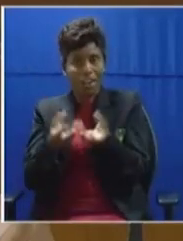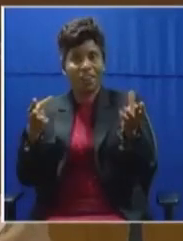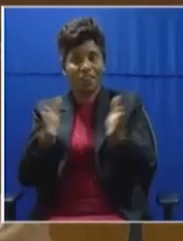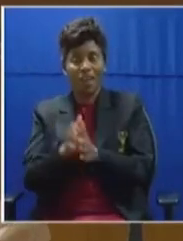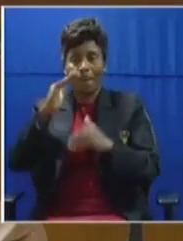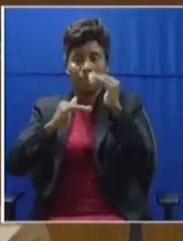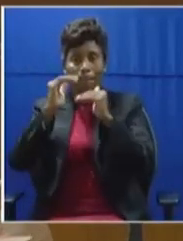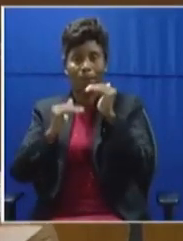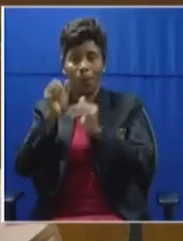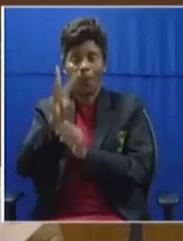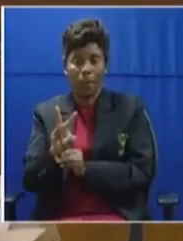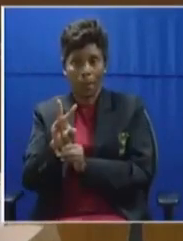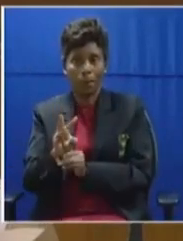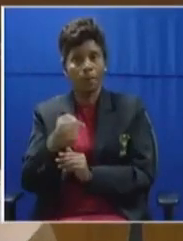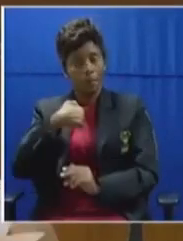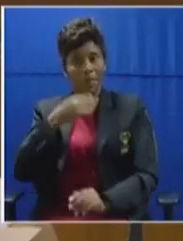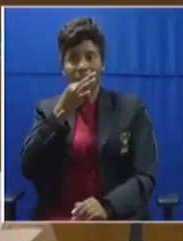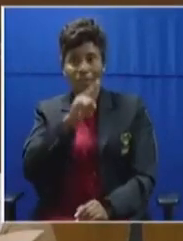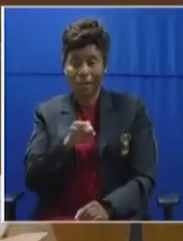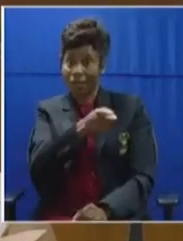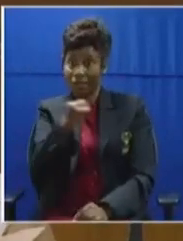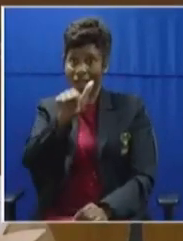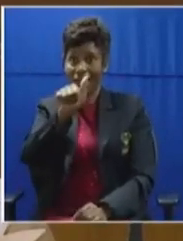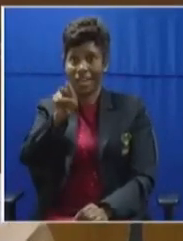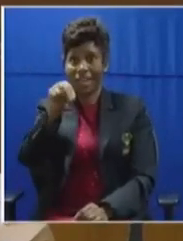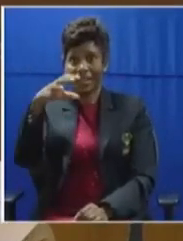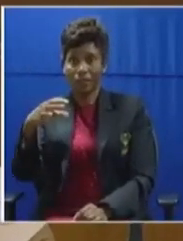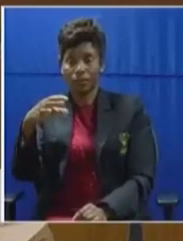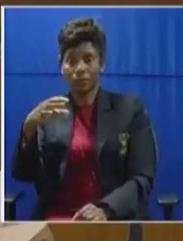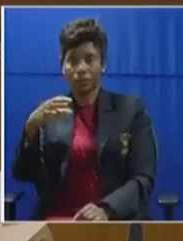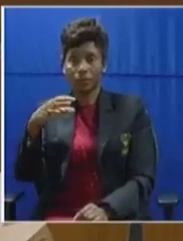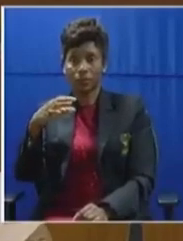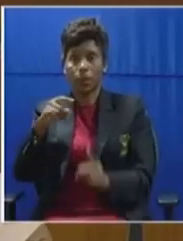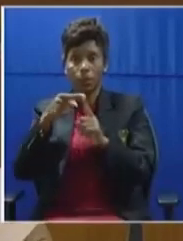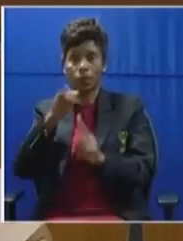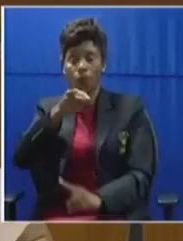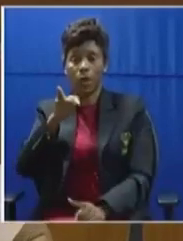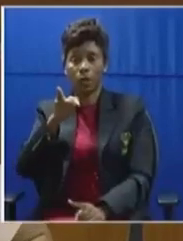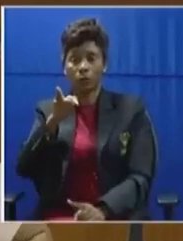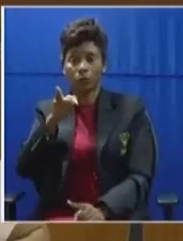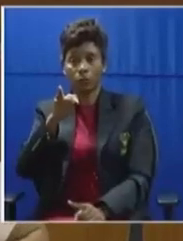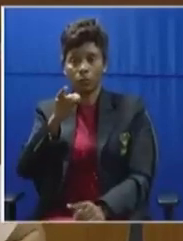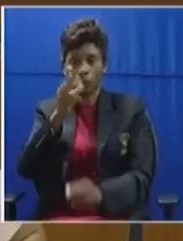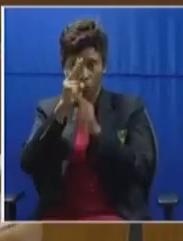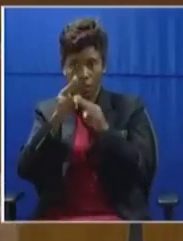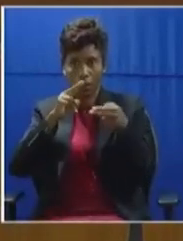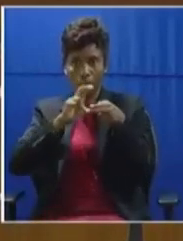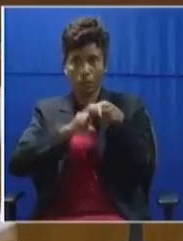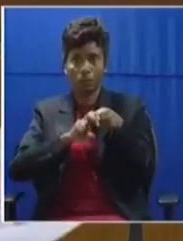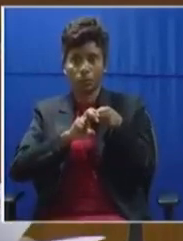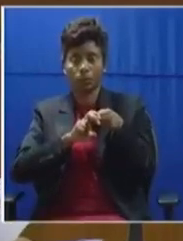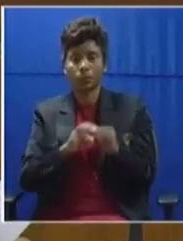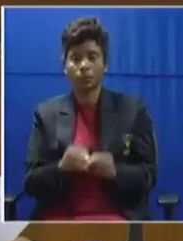infrastructure. And I'm saying to me, ANC, point of order, Stal. Point of order. Honorable Minister, you have